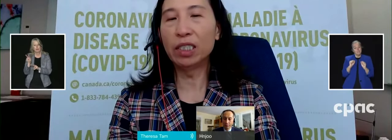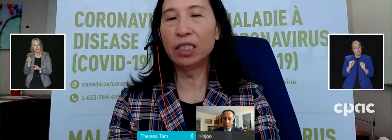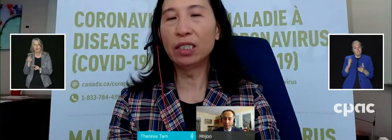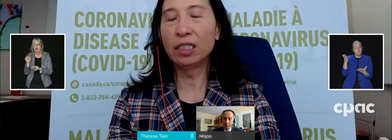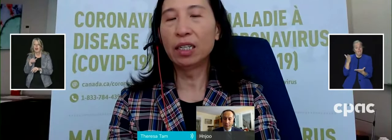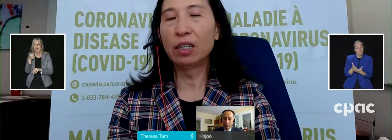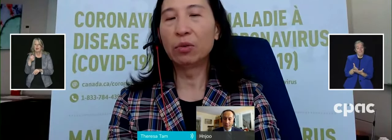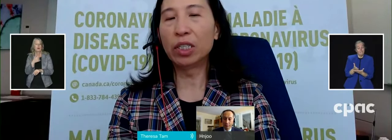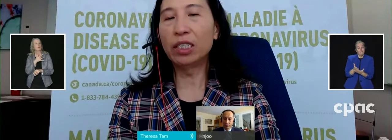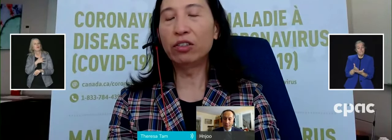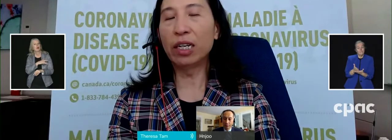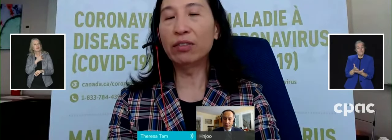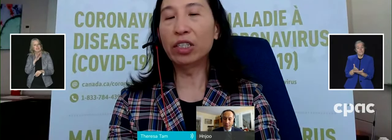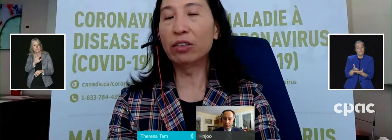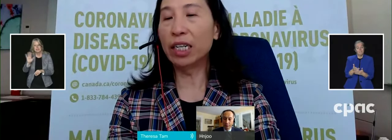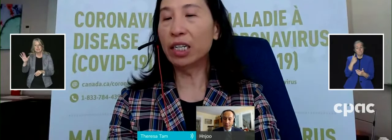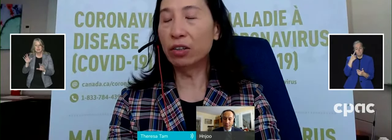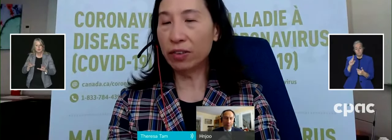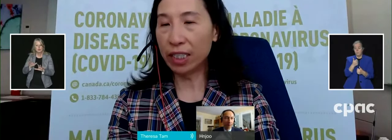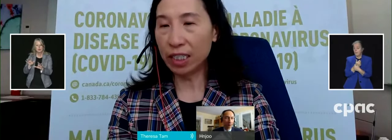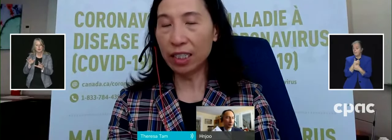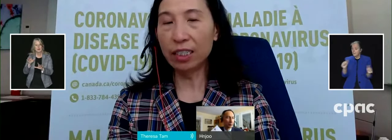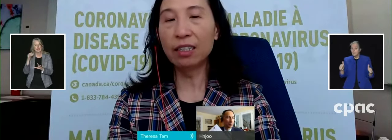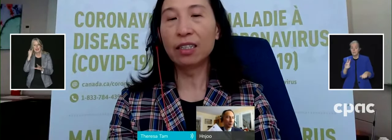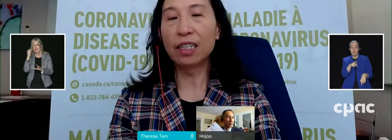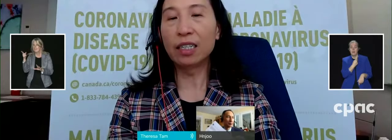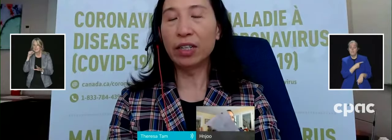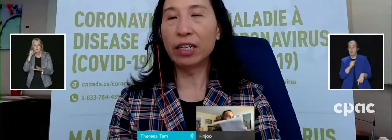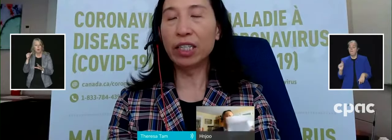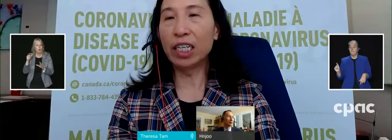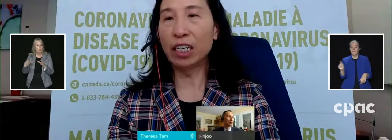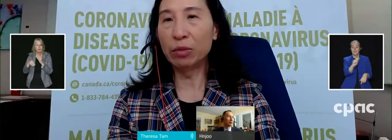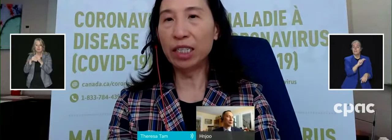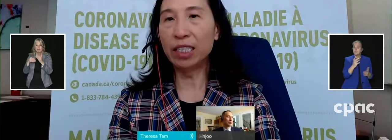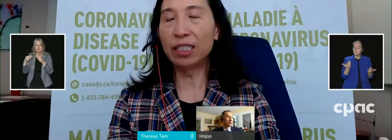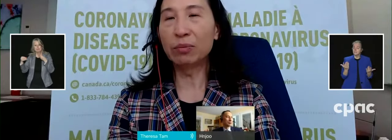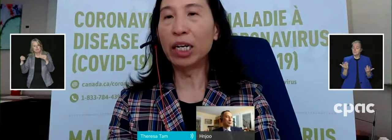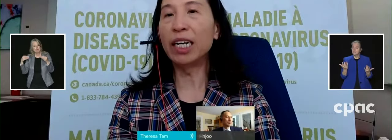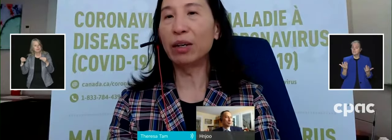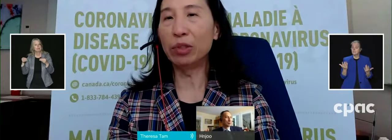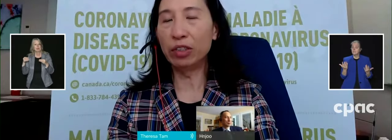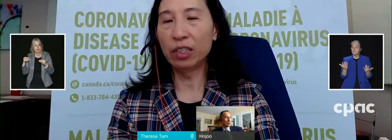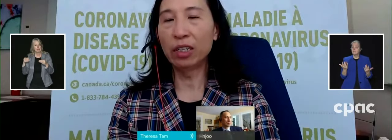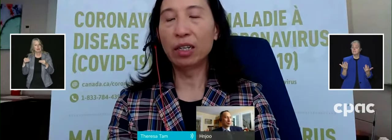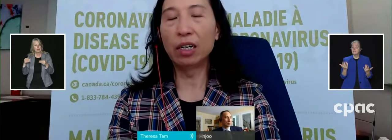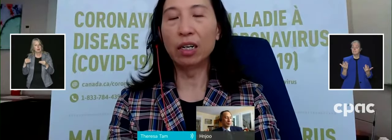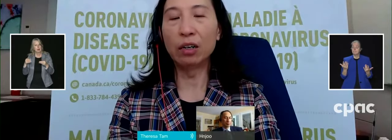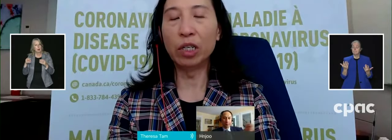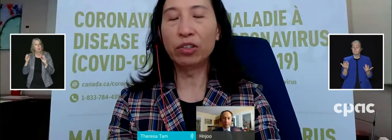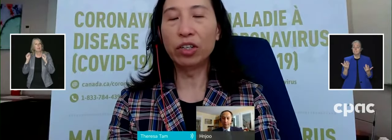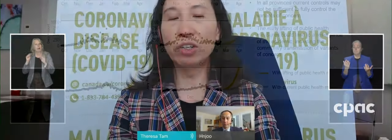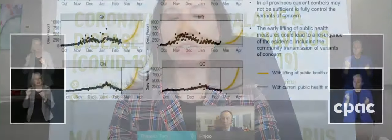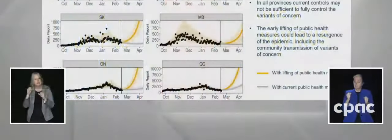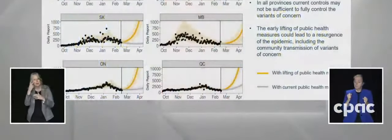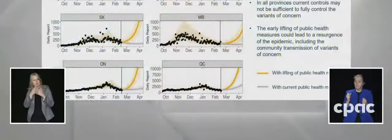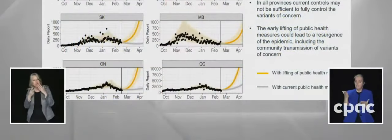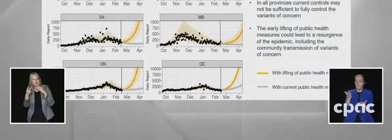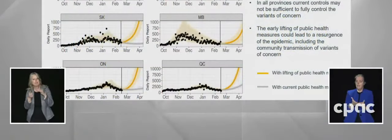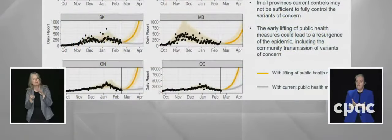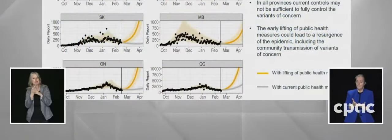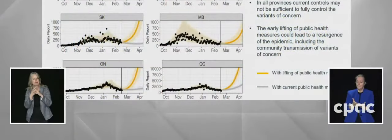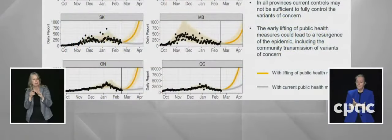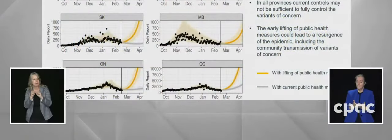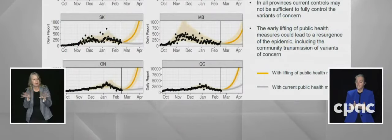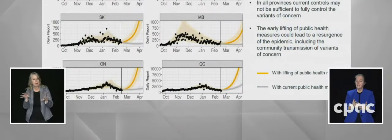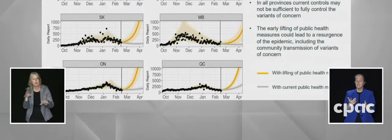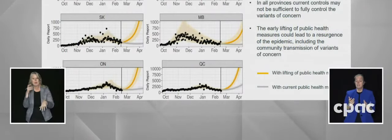those provinces, what they do now, if they don't let go of anything and the variant comes in, this might happen. But if